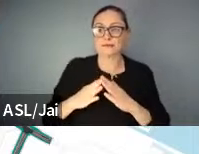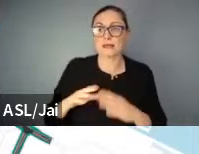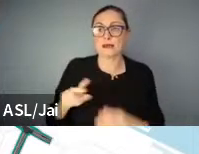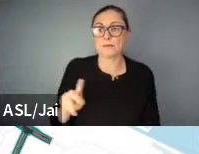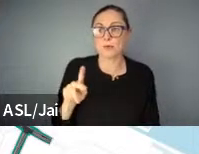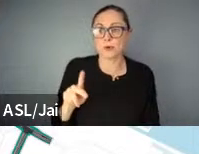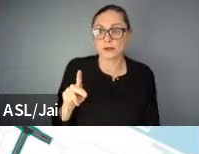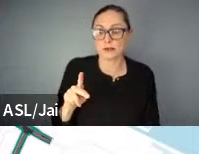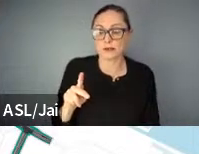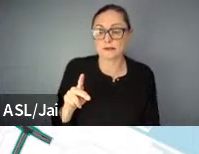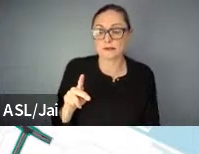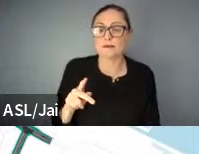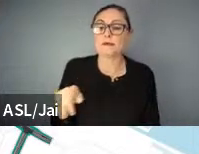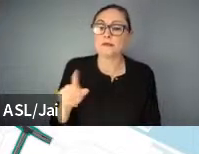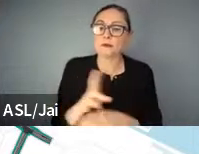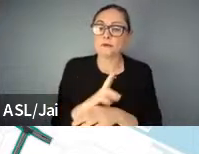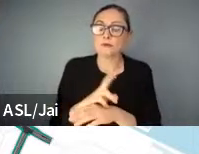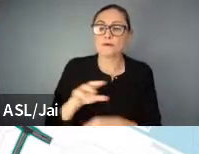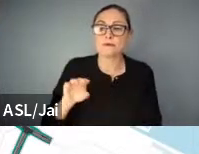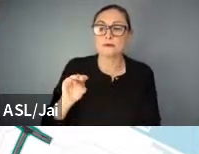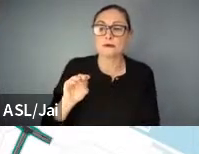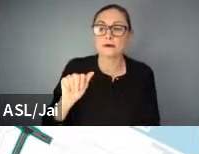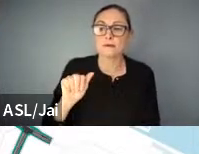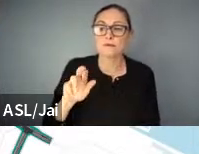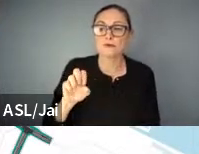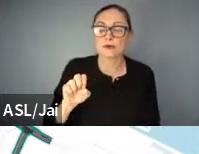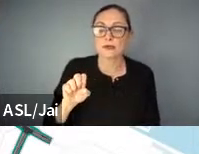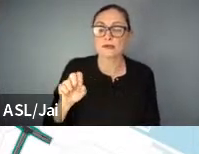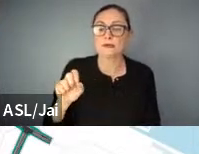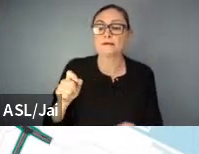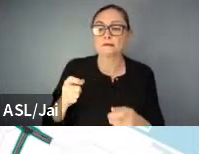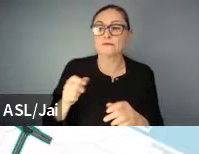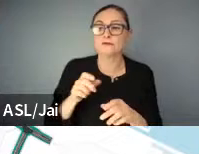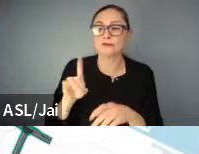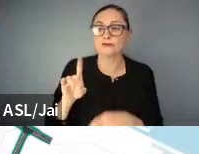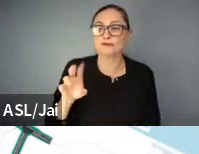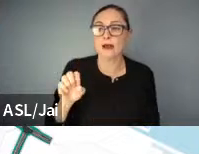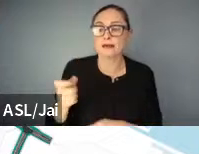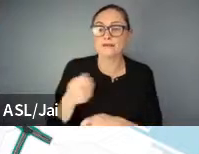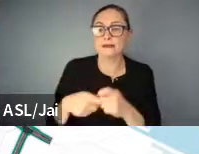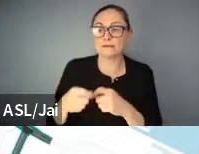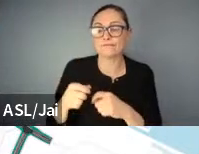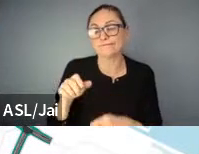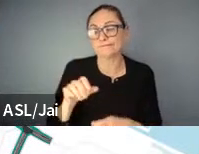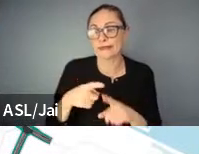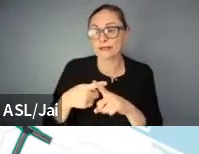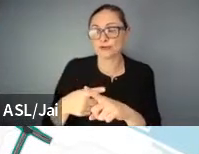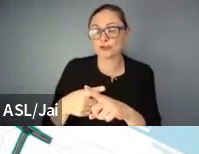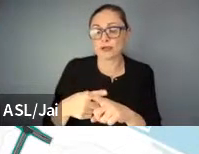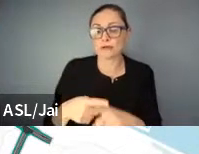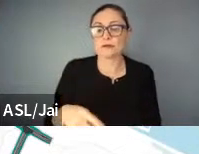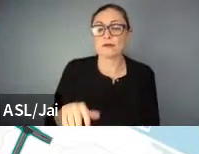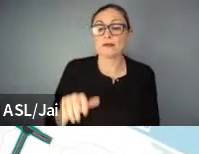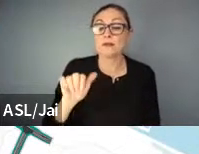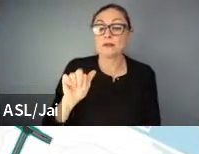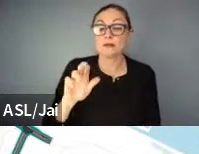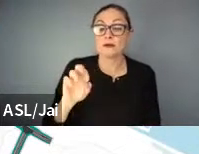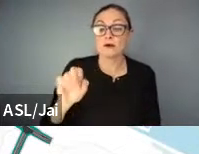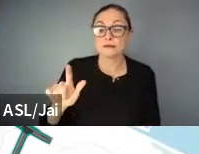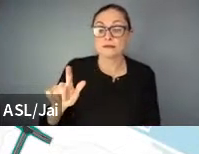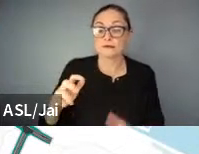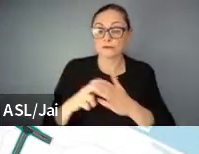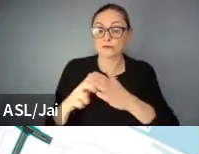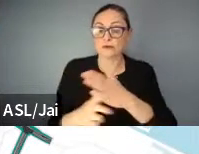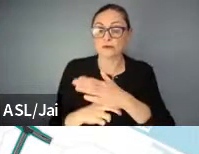would use the Marine Drive interchange, go across an arterial bridge, which is located on the east side